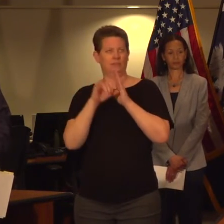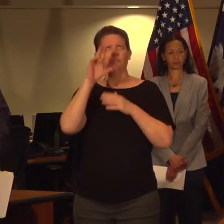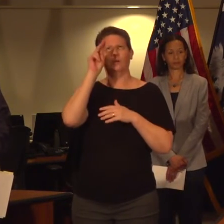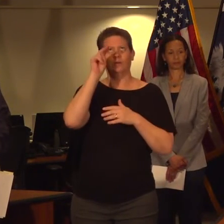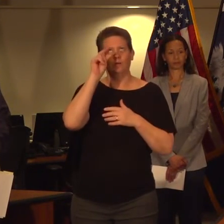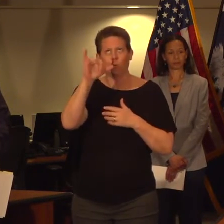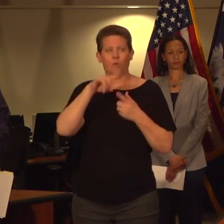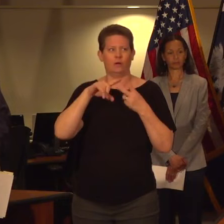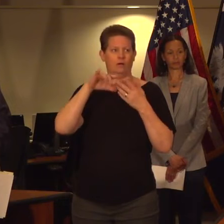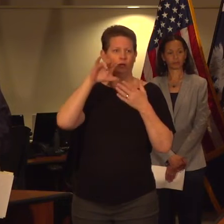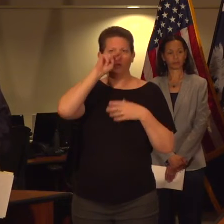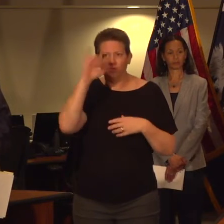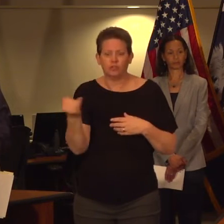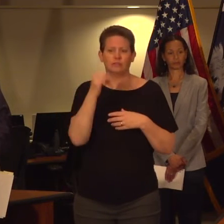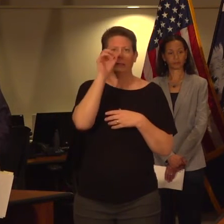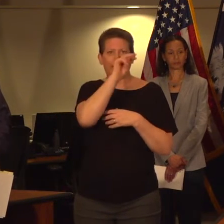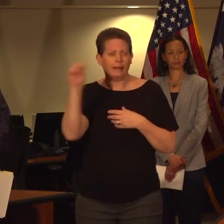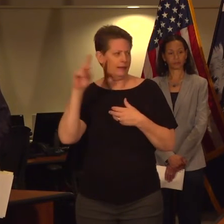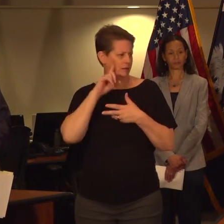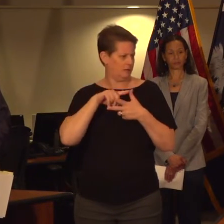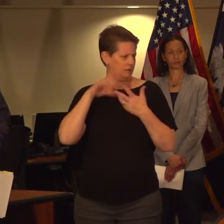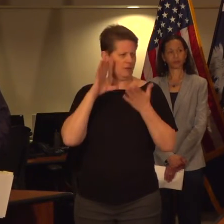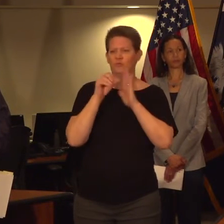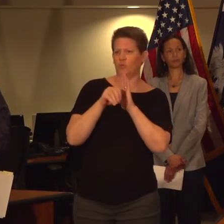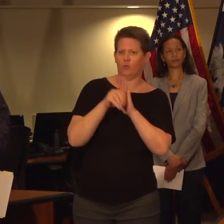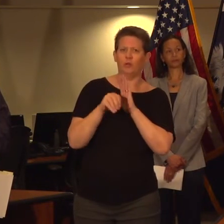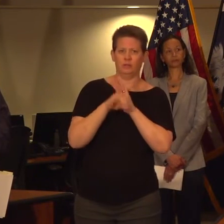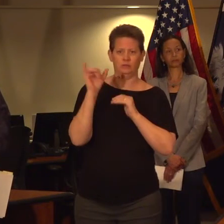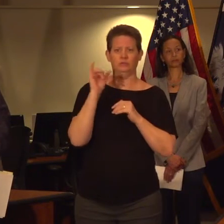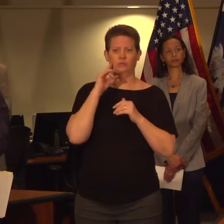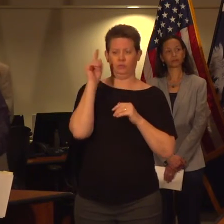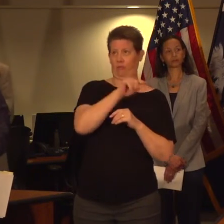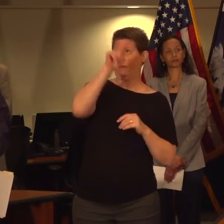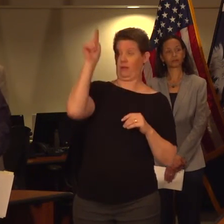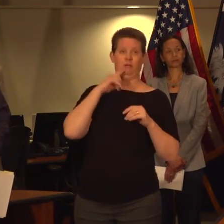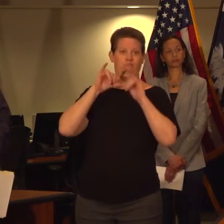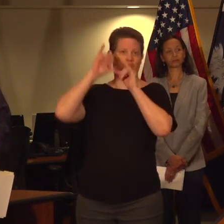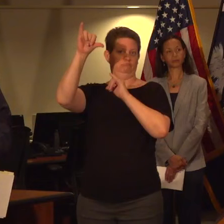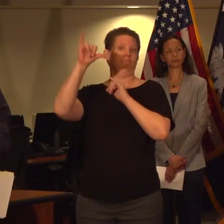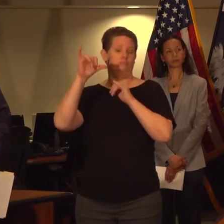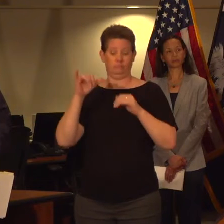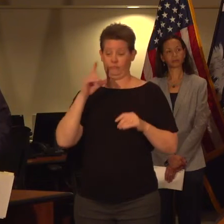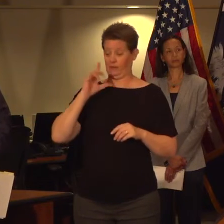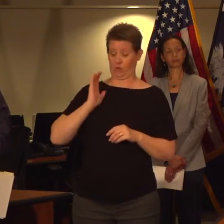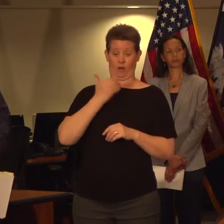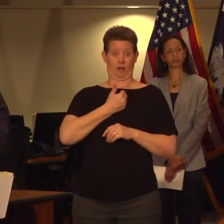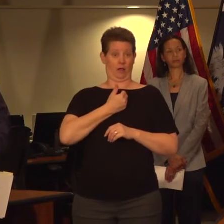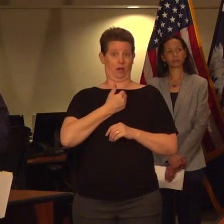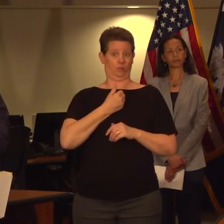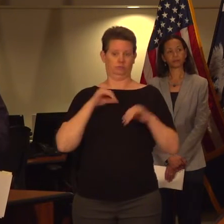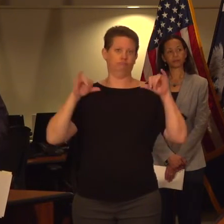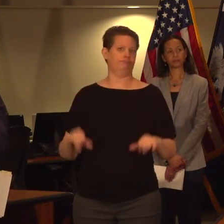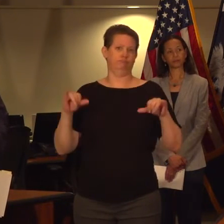New Jersey, and Connecticut, and perhaps New Orleans as well. So our order to that effect about reservations is still